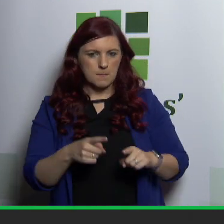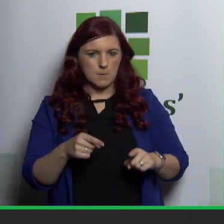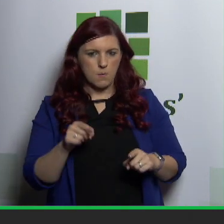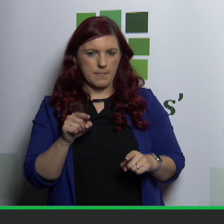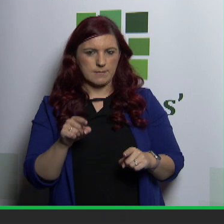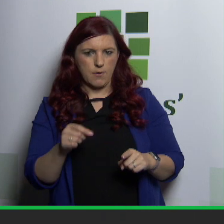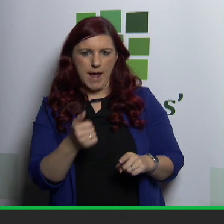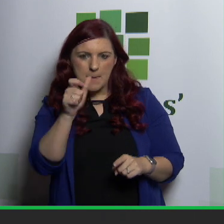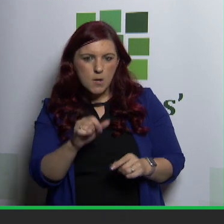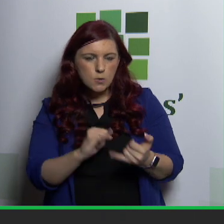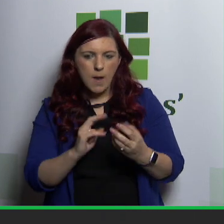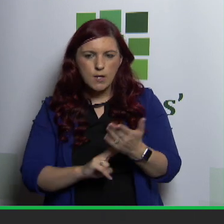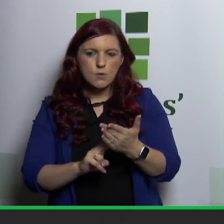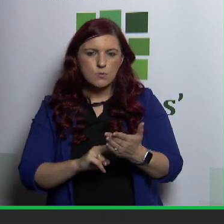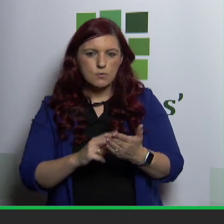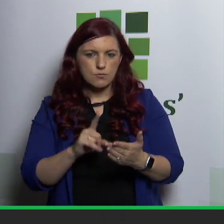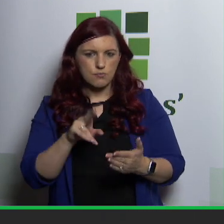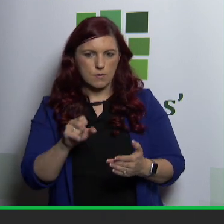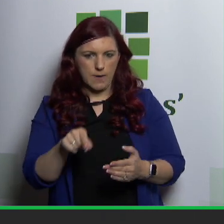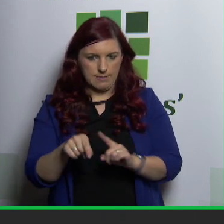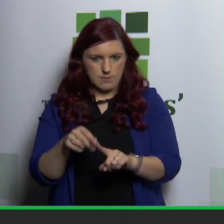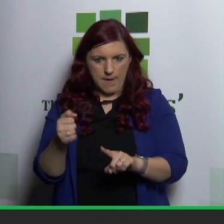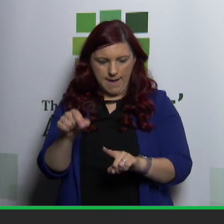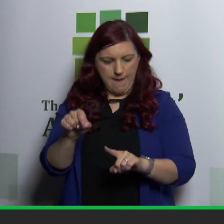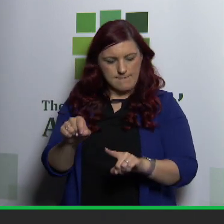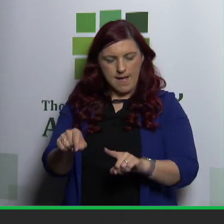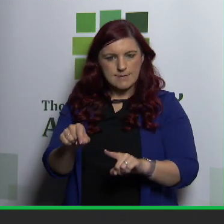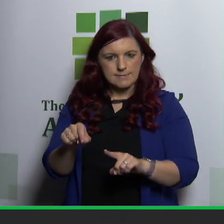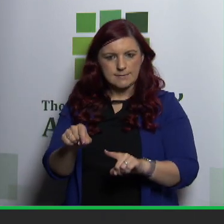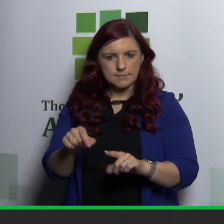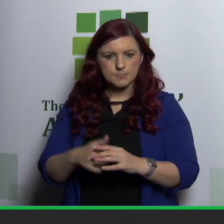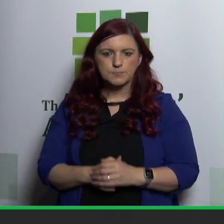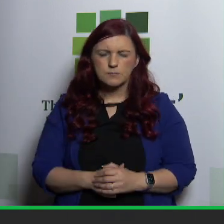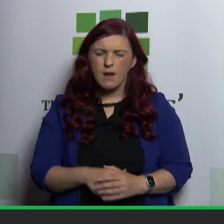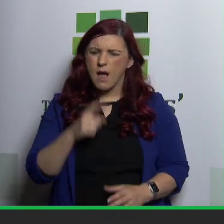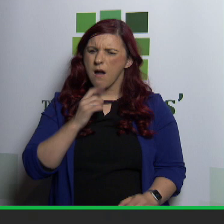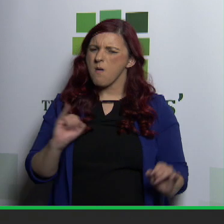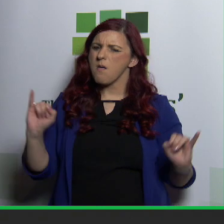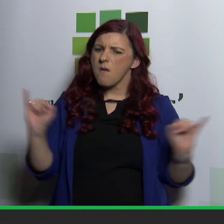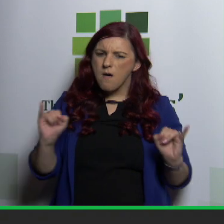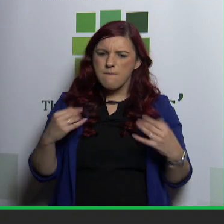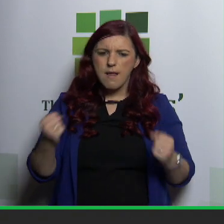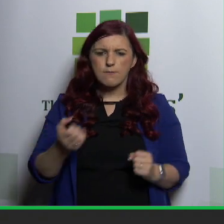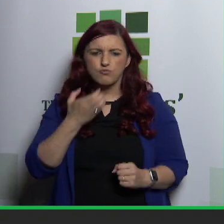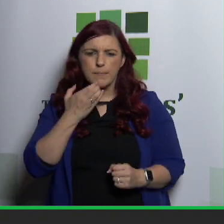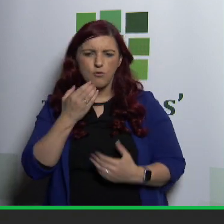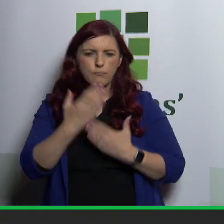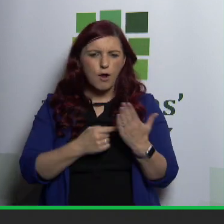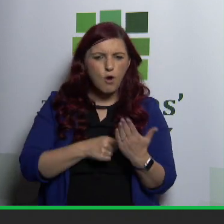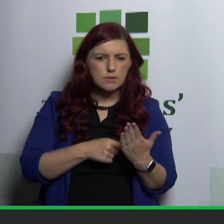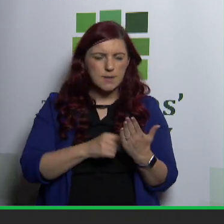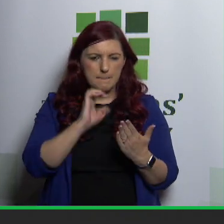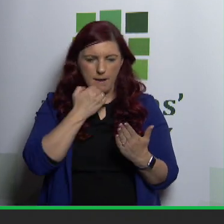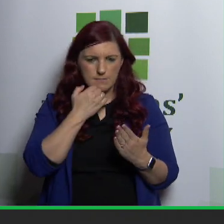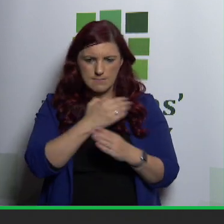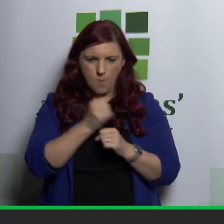drugs, you carry that stigma that comes with it. It's horrible having a criminal record because it never leaves you. Every